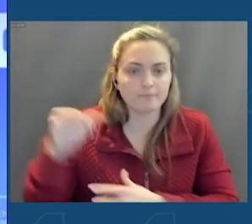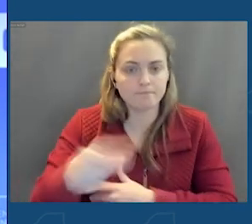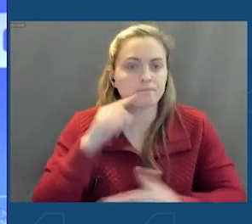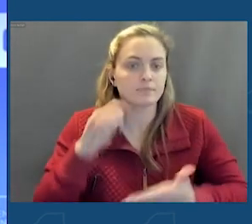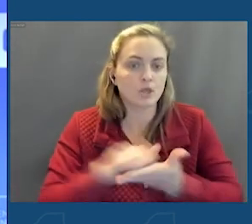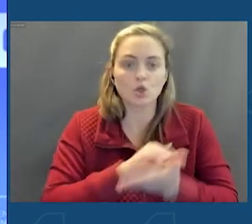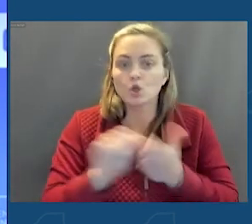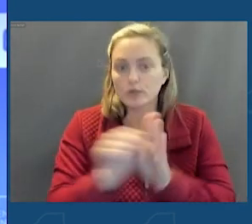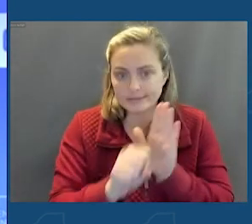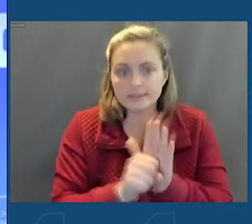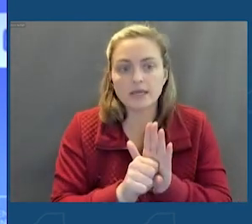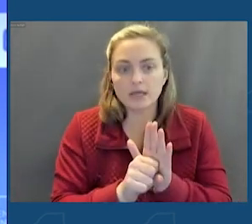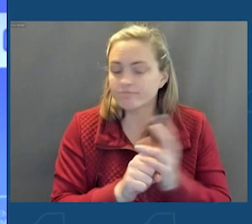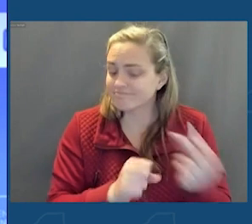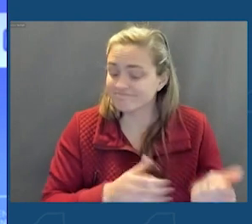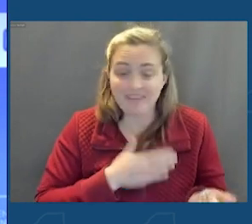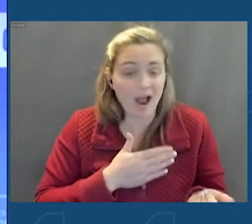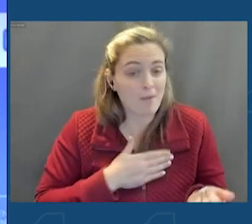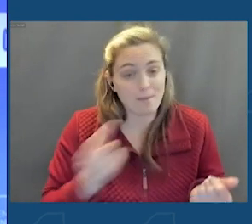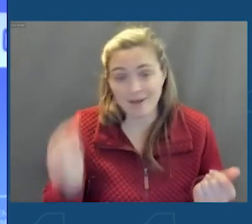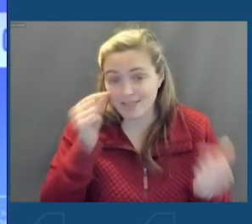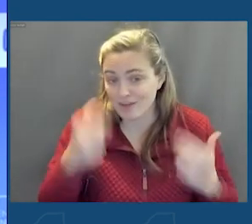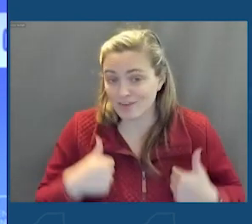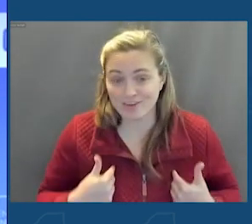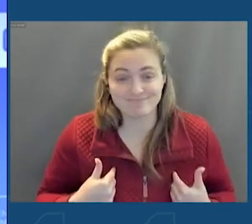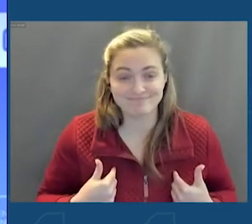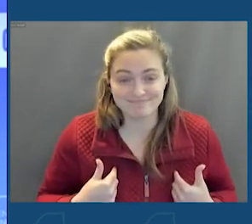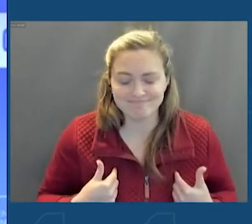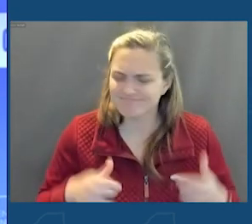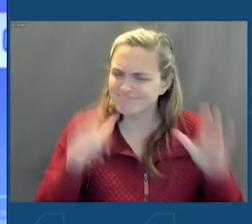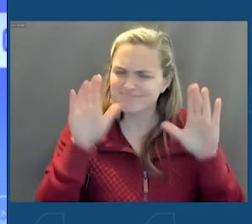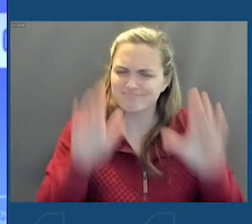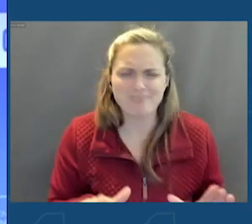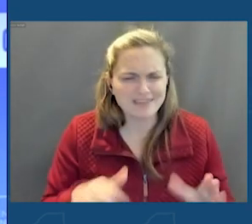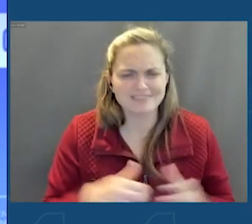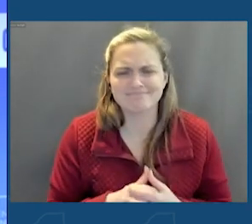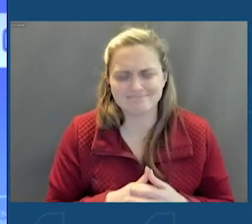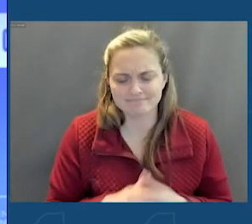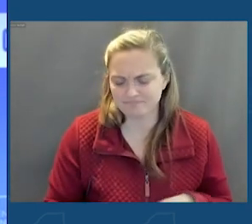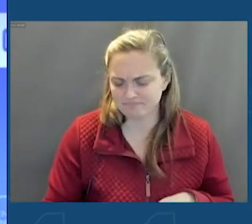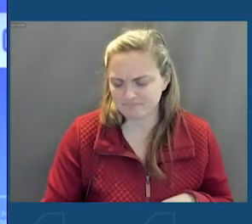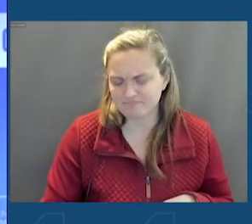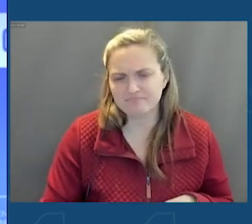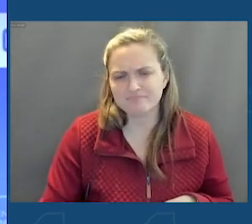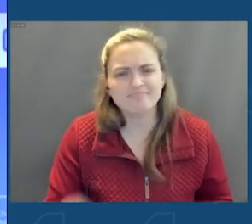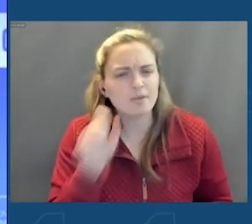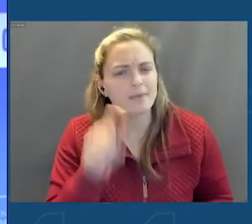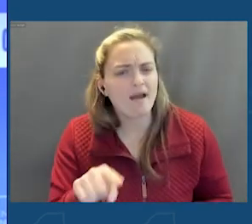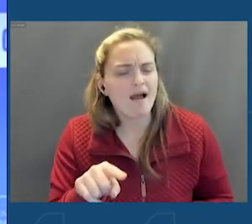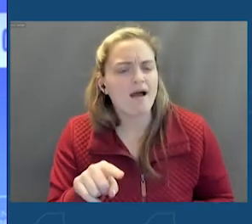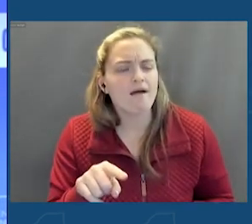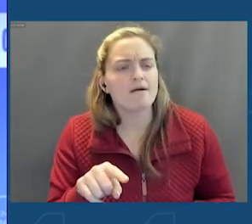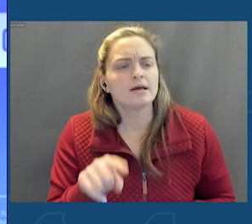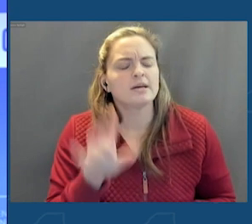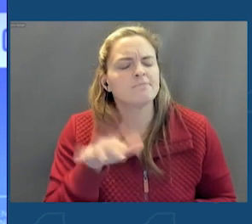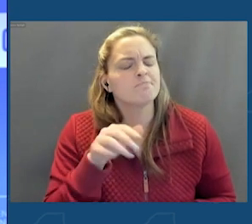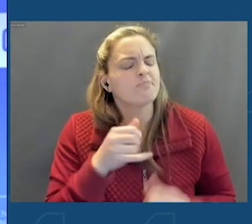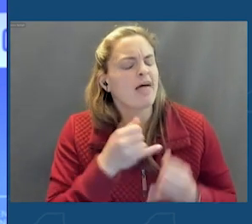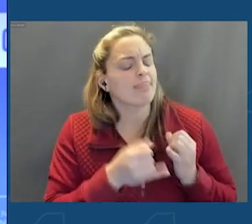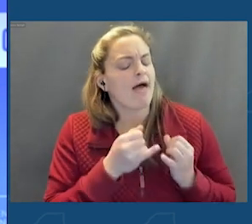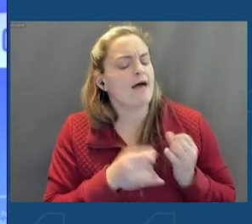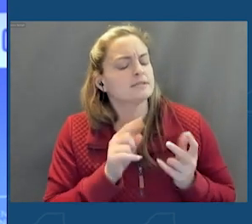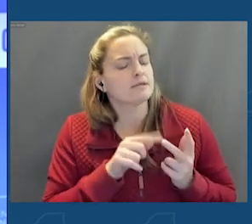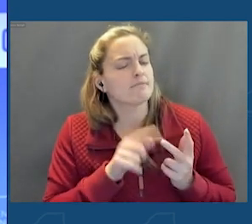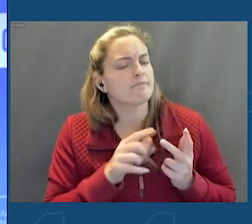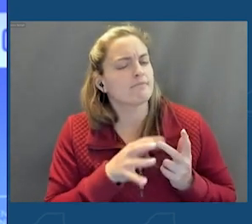State very happily by this governor. That's phenomenal, Governor. I'm gonna ask you to just pull on that last thread a little bit more, if you